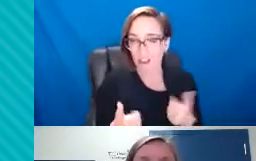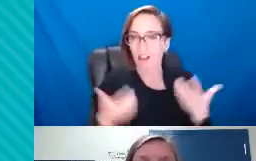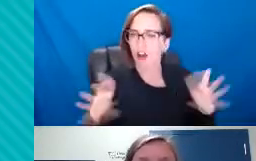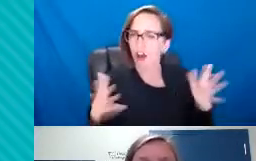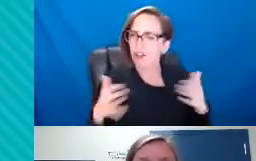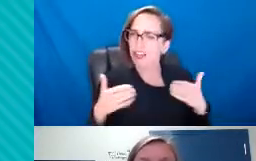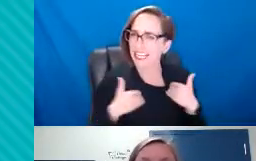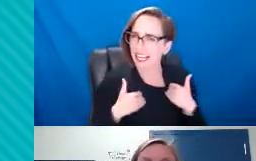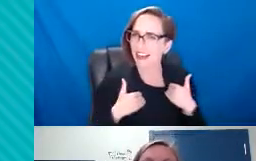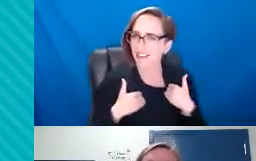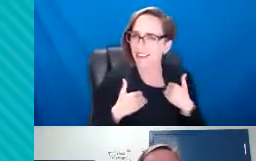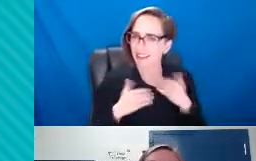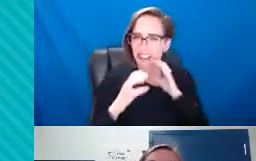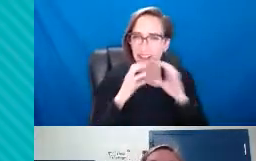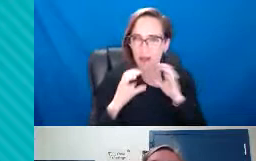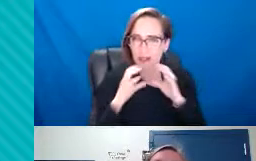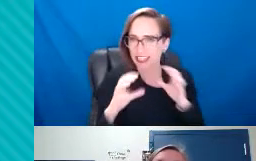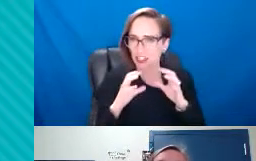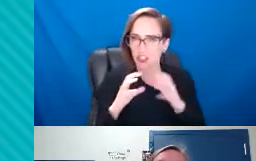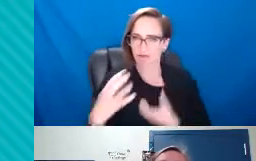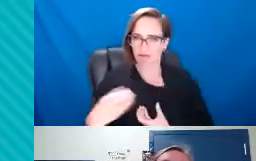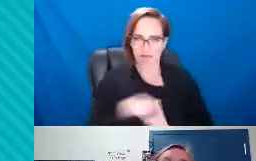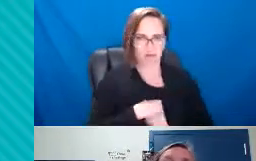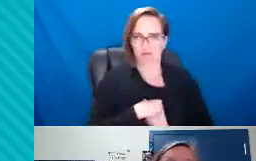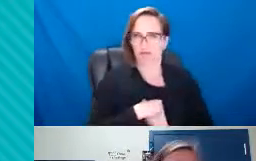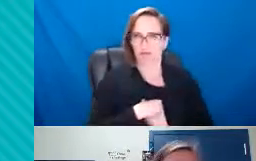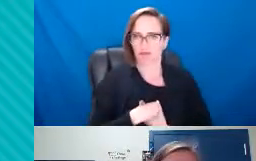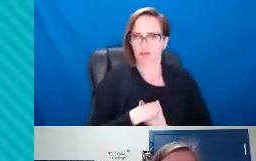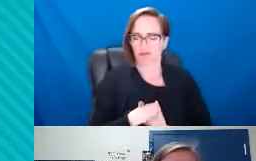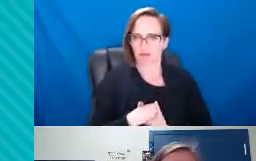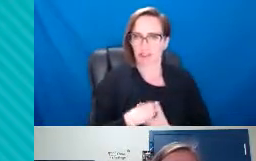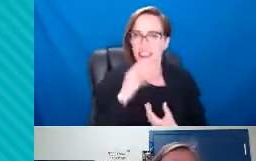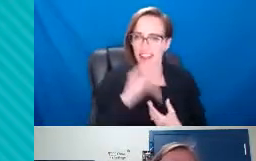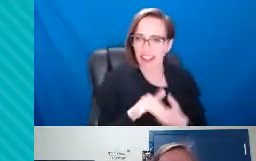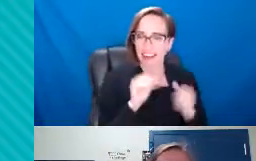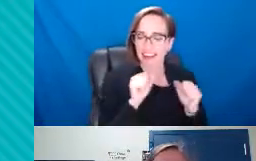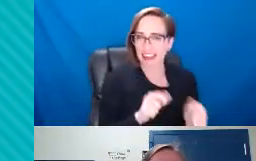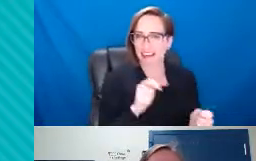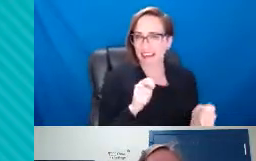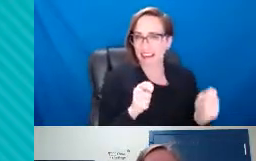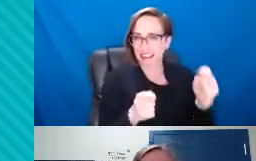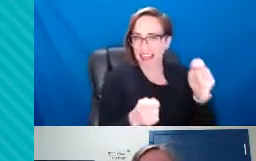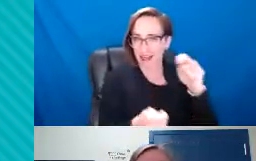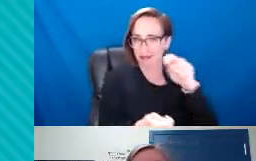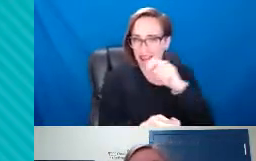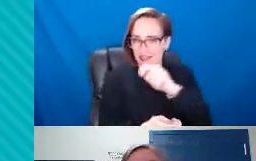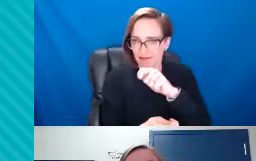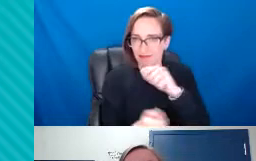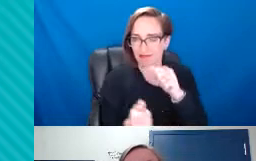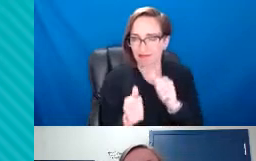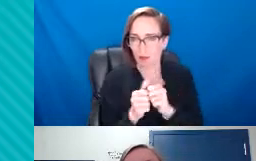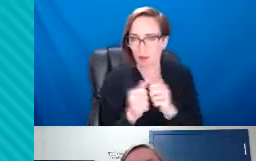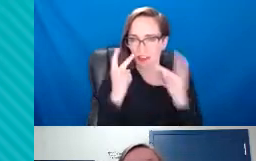of communication that will adapt itself as their vision